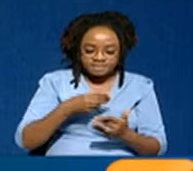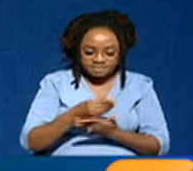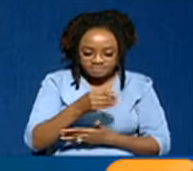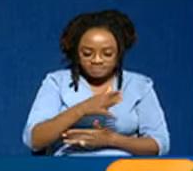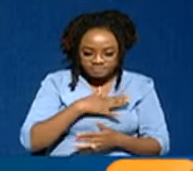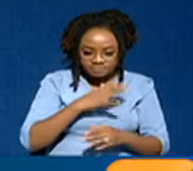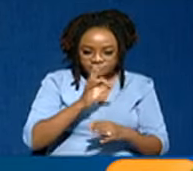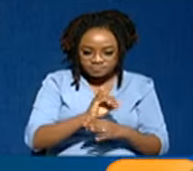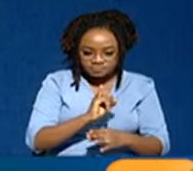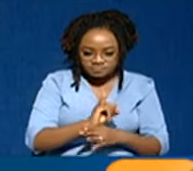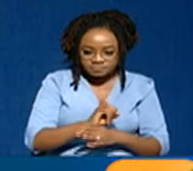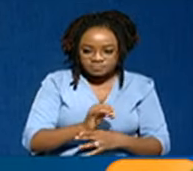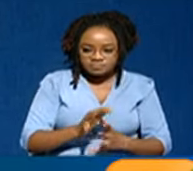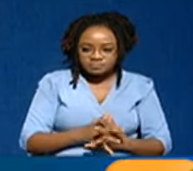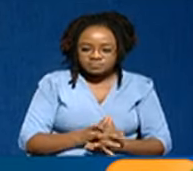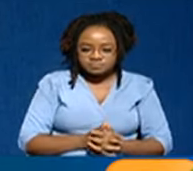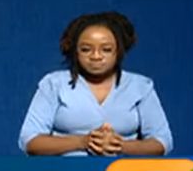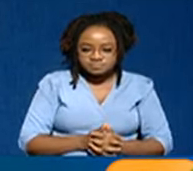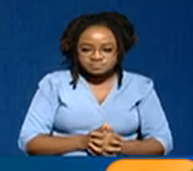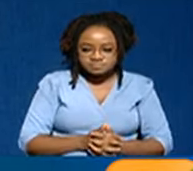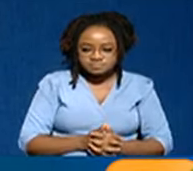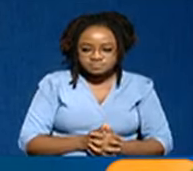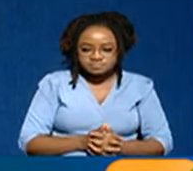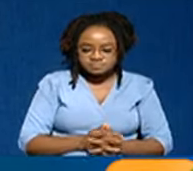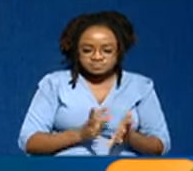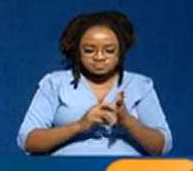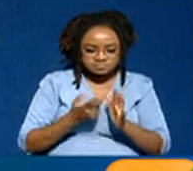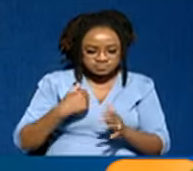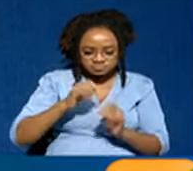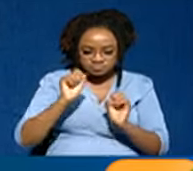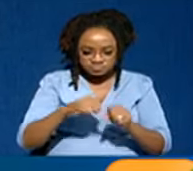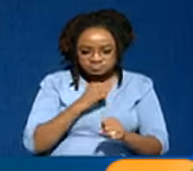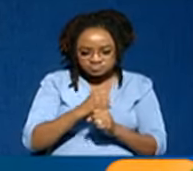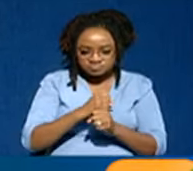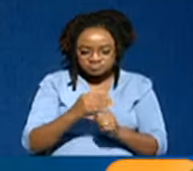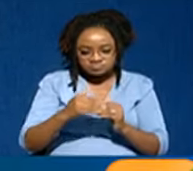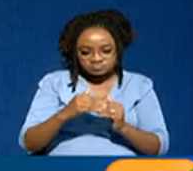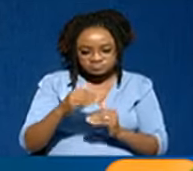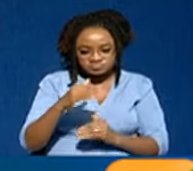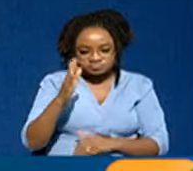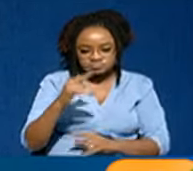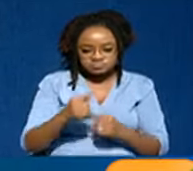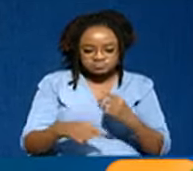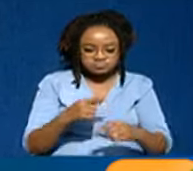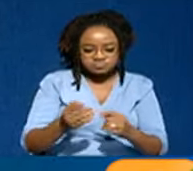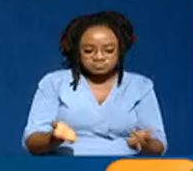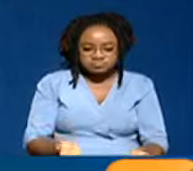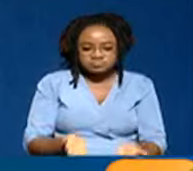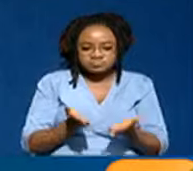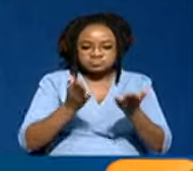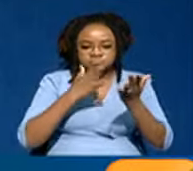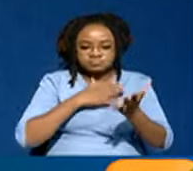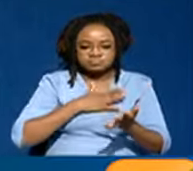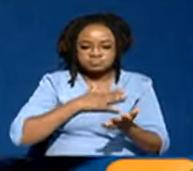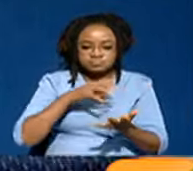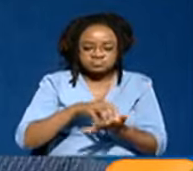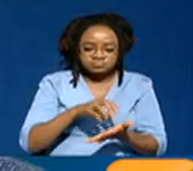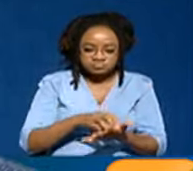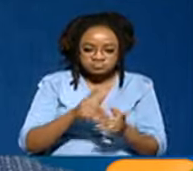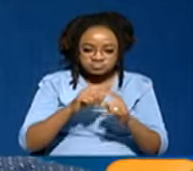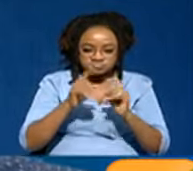interns, So we can still even do much more as we improve, our circumstances.